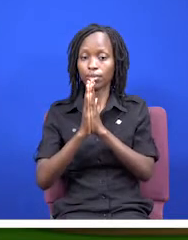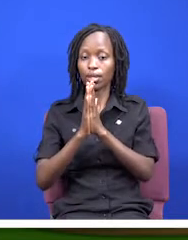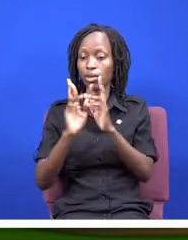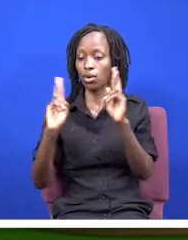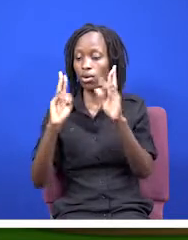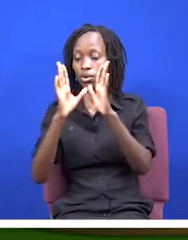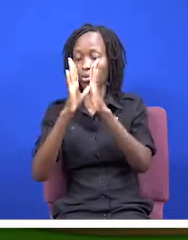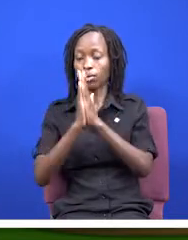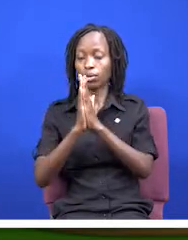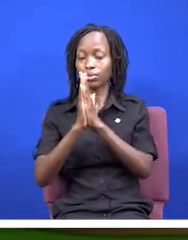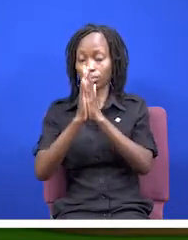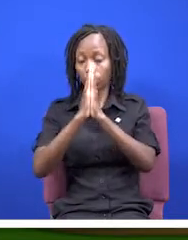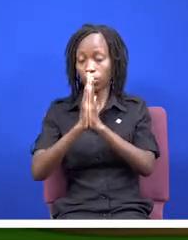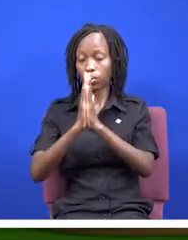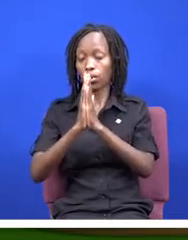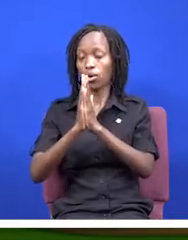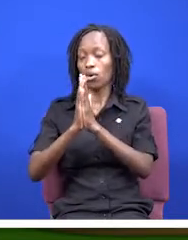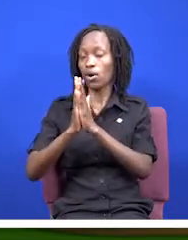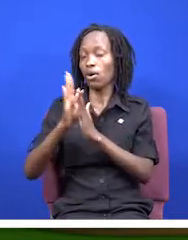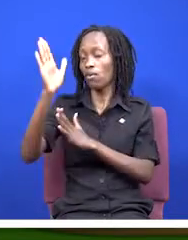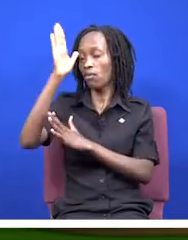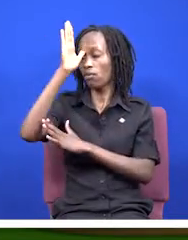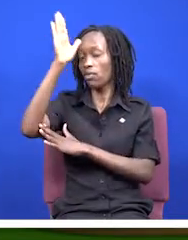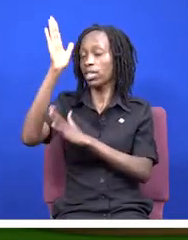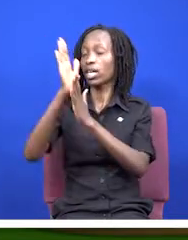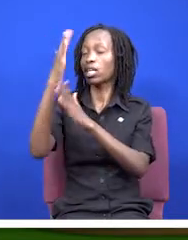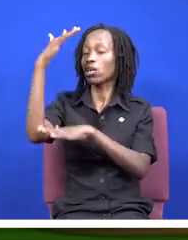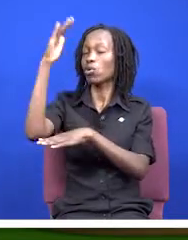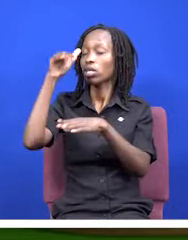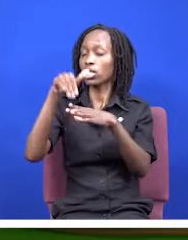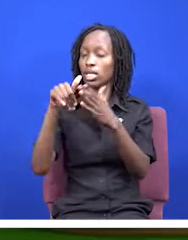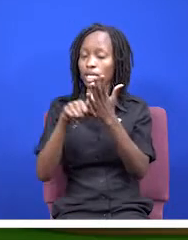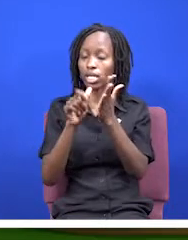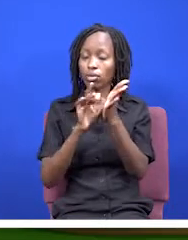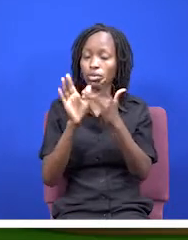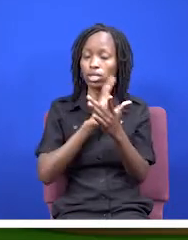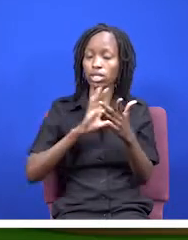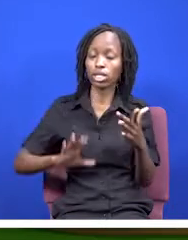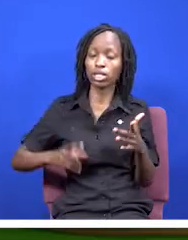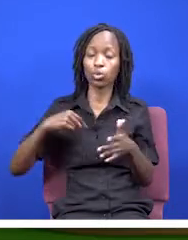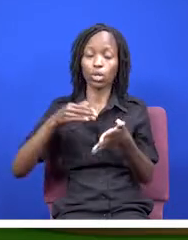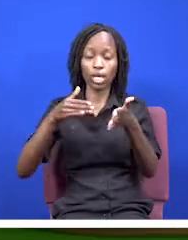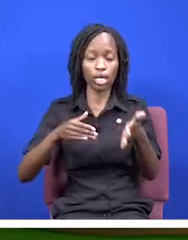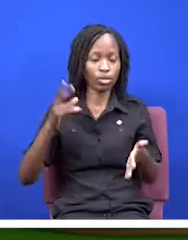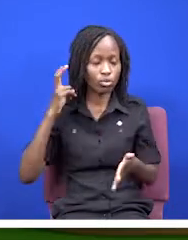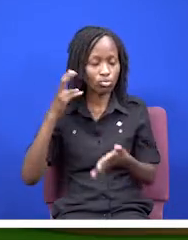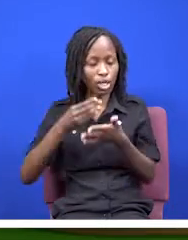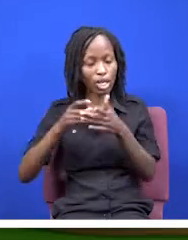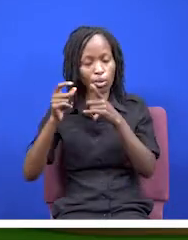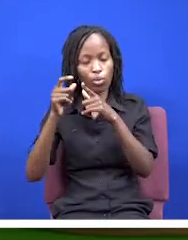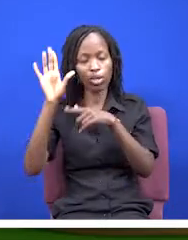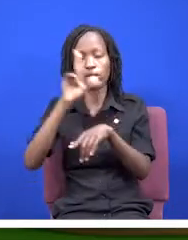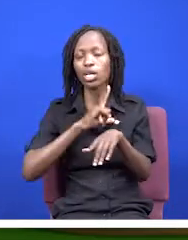to pray. Our Father and God, in the name of Jesus Christ, we are here to learn your